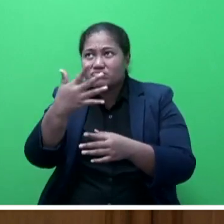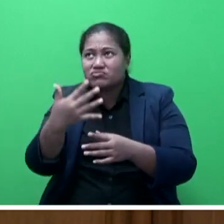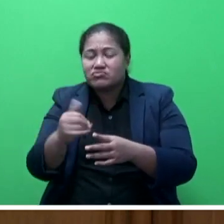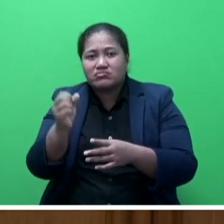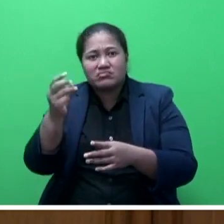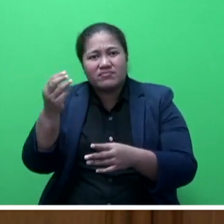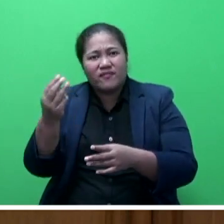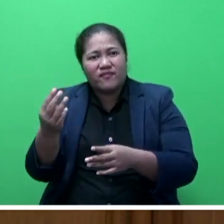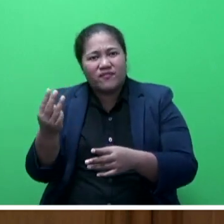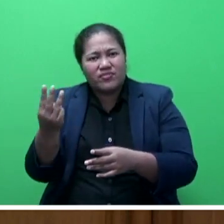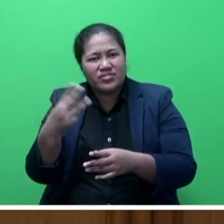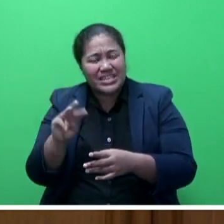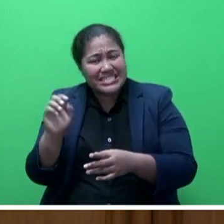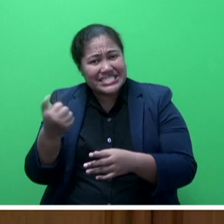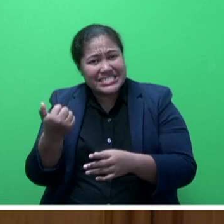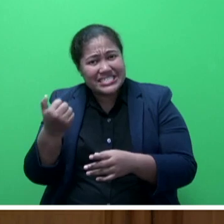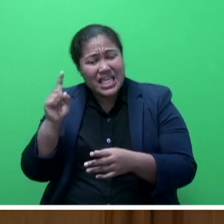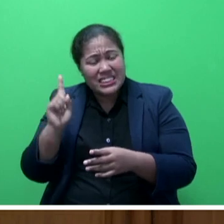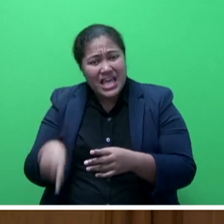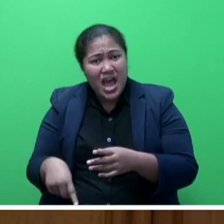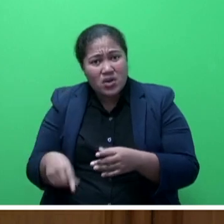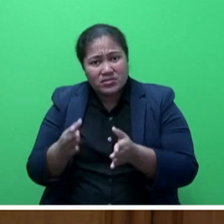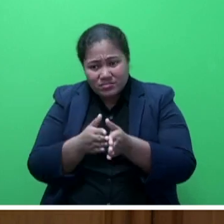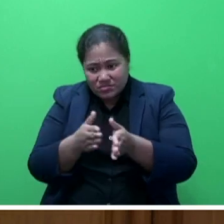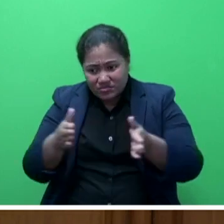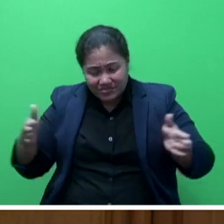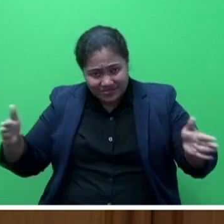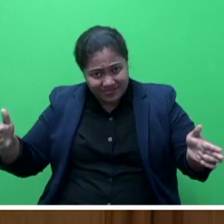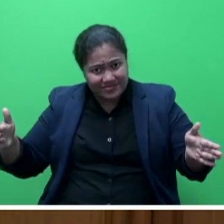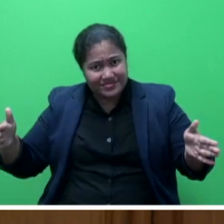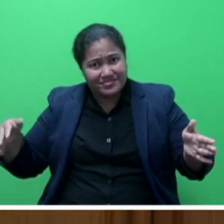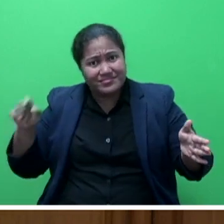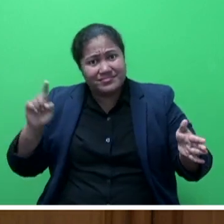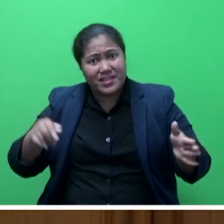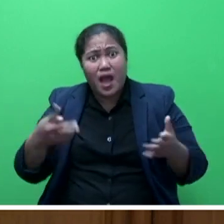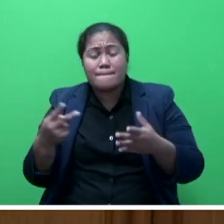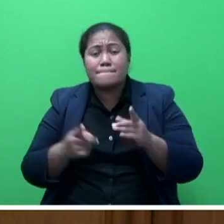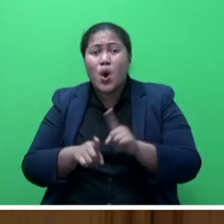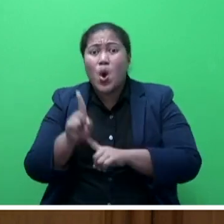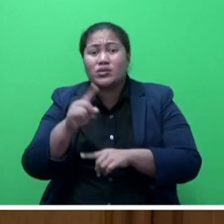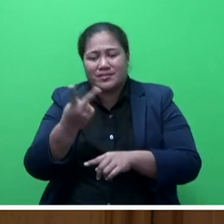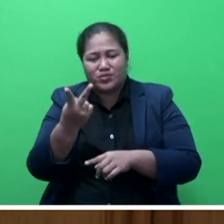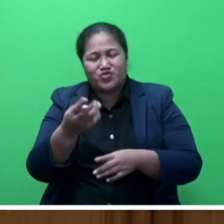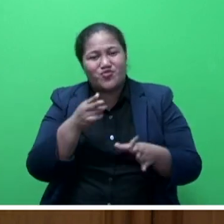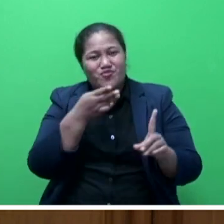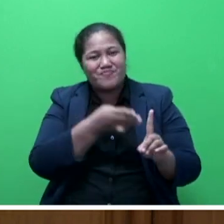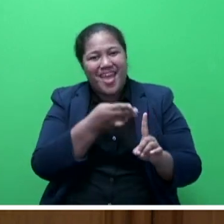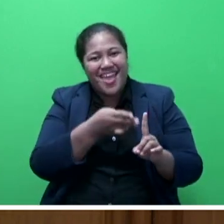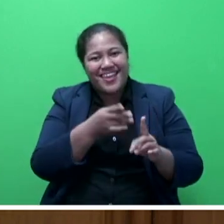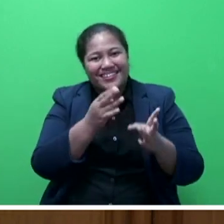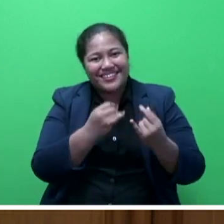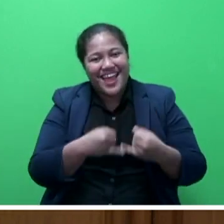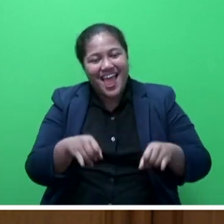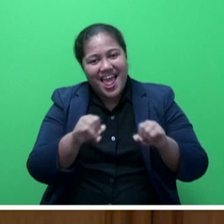hectares, most of which are on the two main islands of Viti Levu and